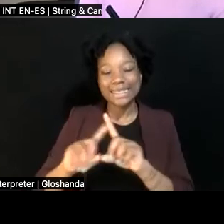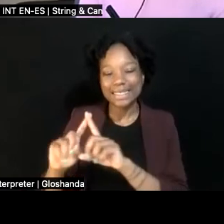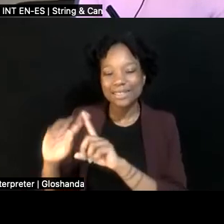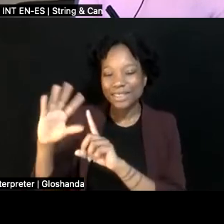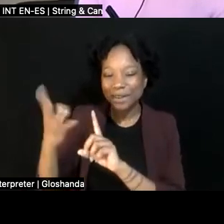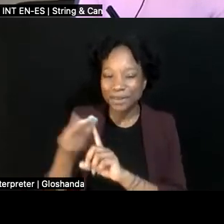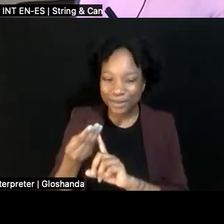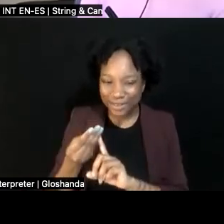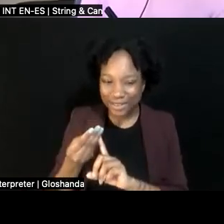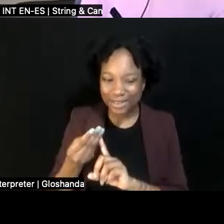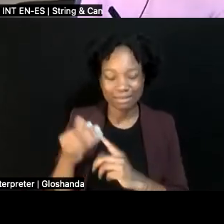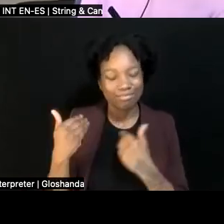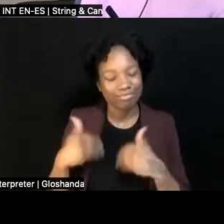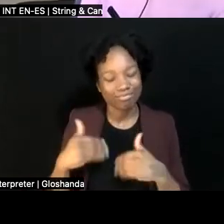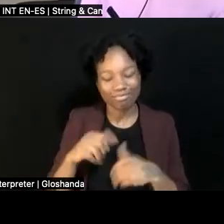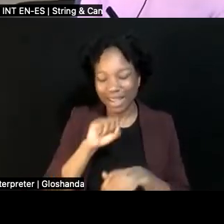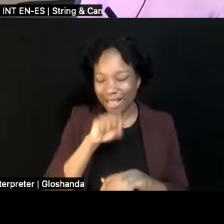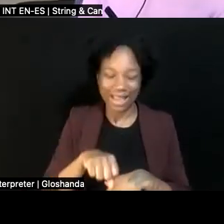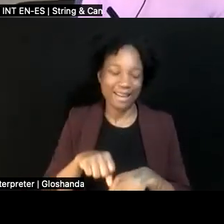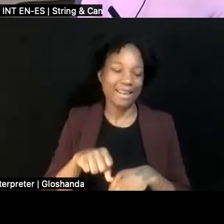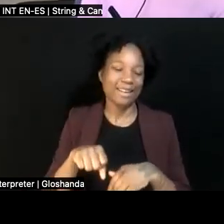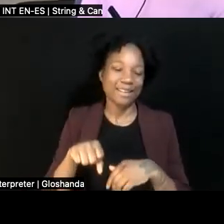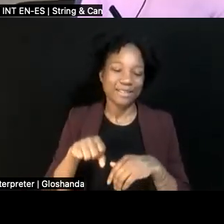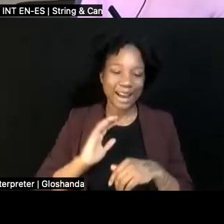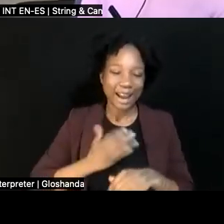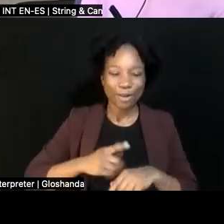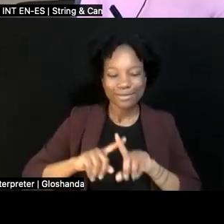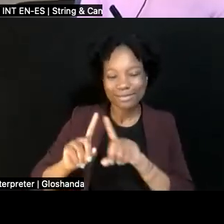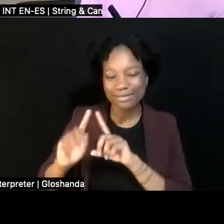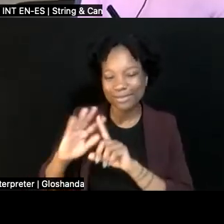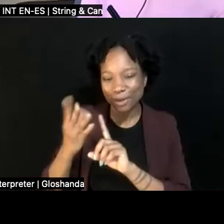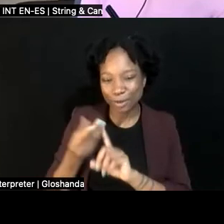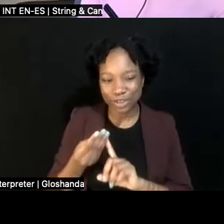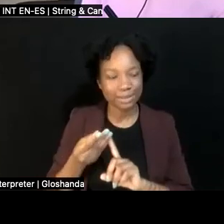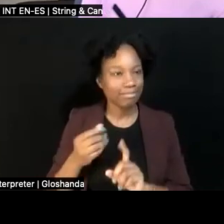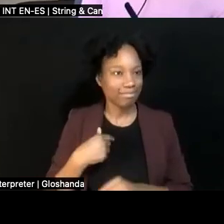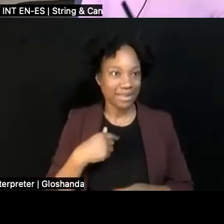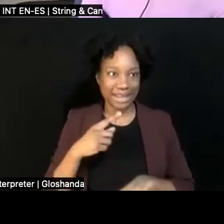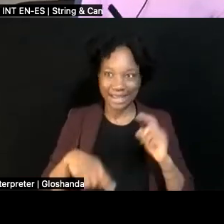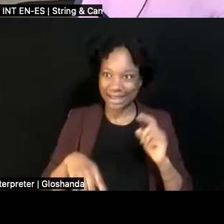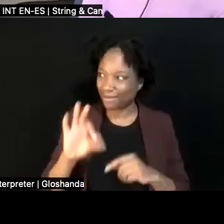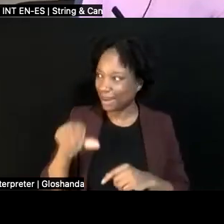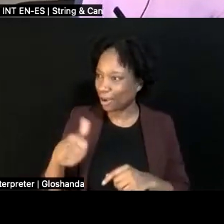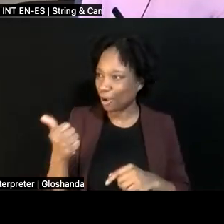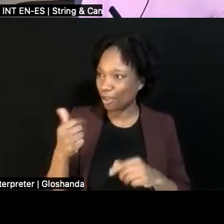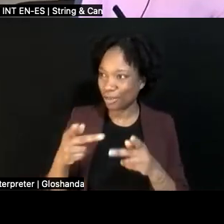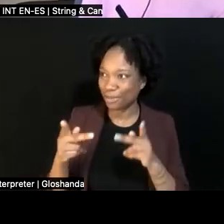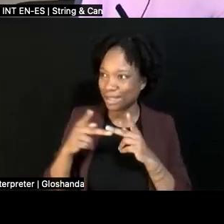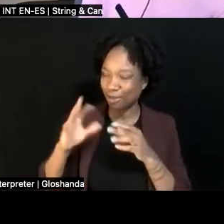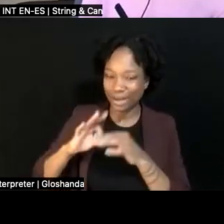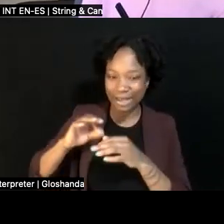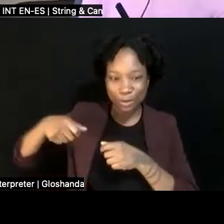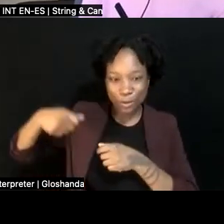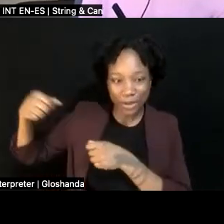muito, porque eu não miro em outros lugares do cine, por exemplo, né, o cine